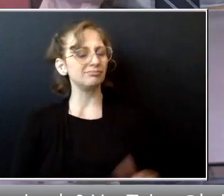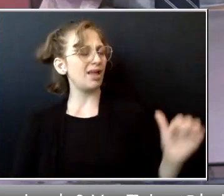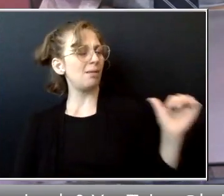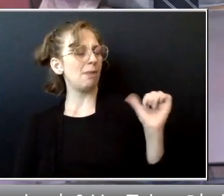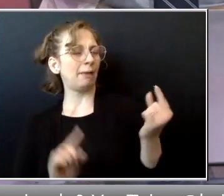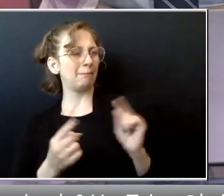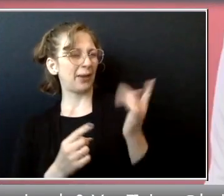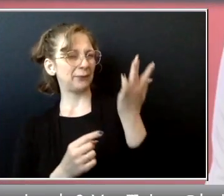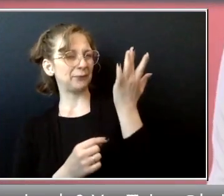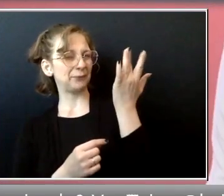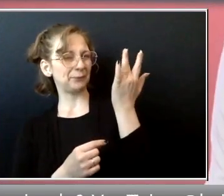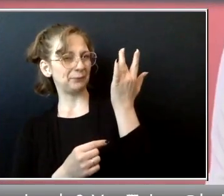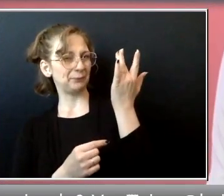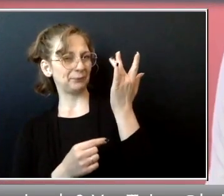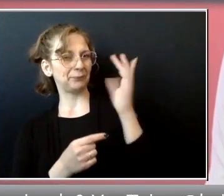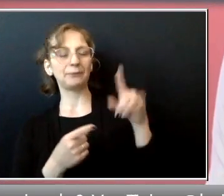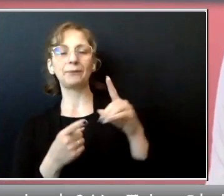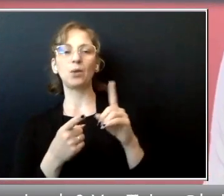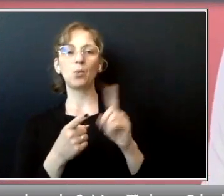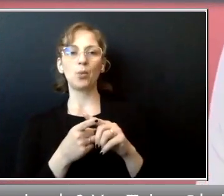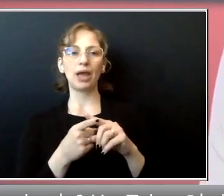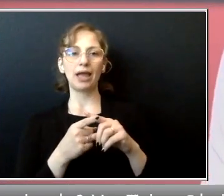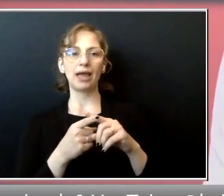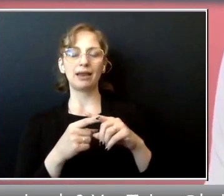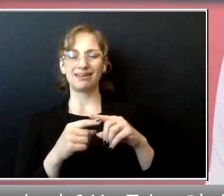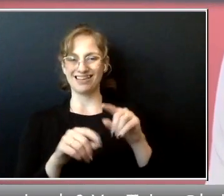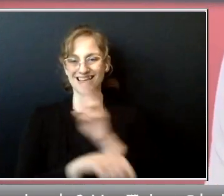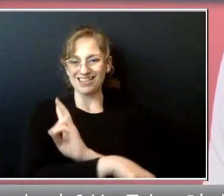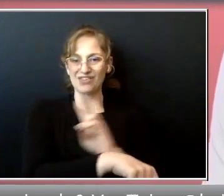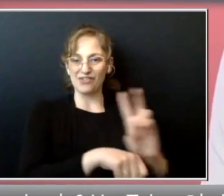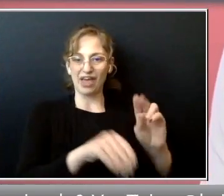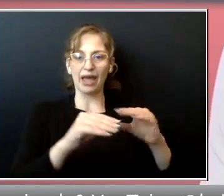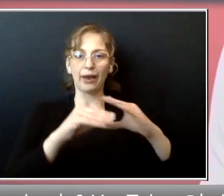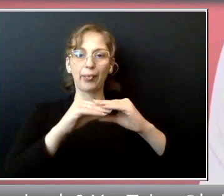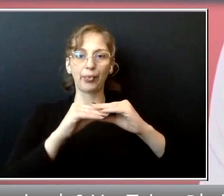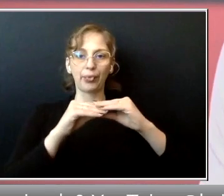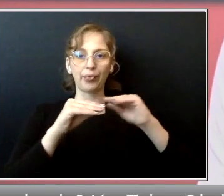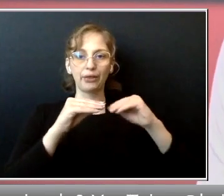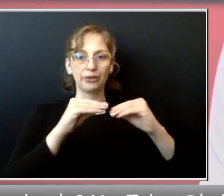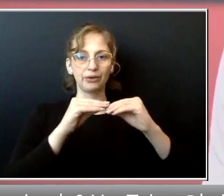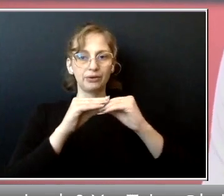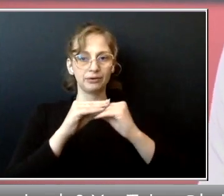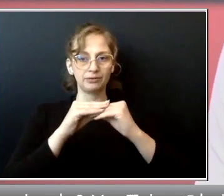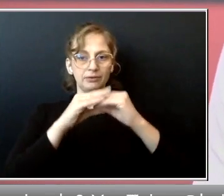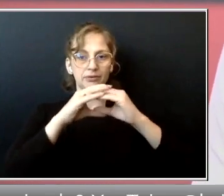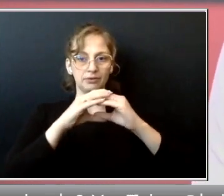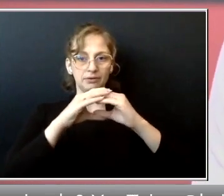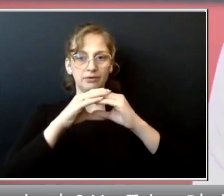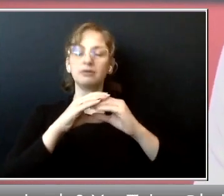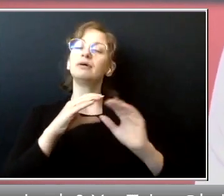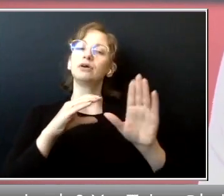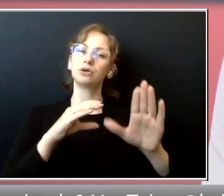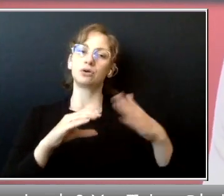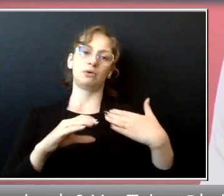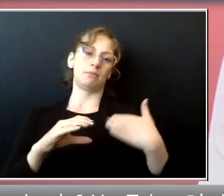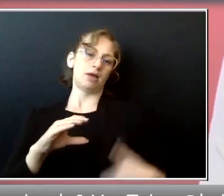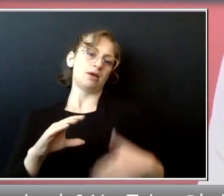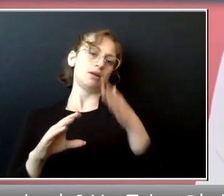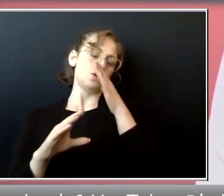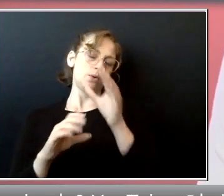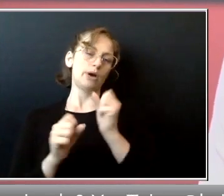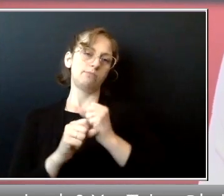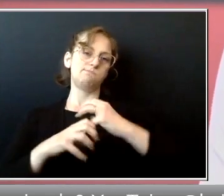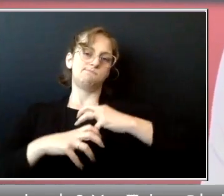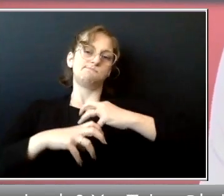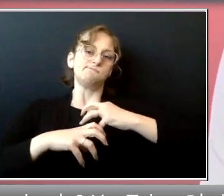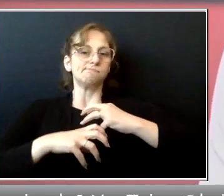you reconstruct the vein, when you first put it in, your body reacts with some inflammation around it. Oh, sure. So it just takes a second for your body to adjust to